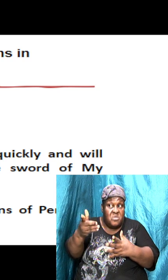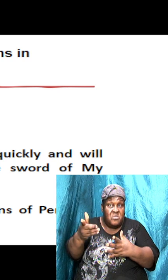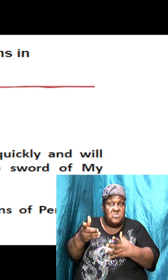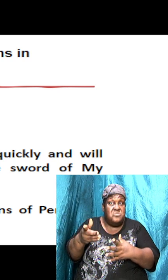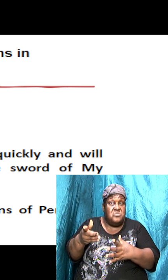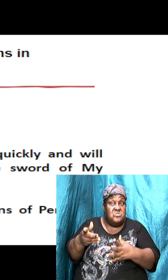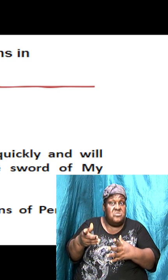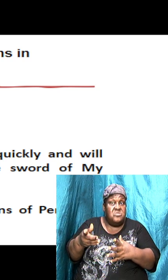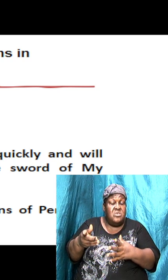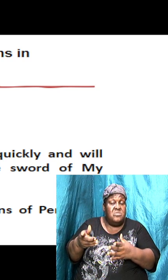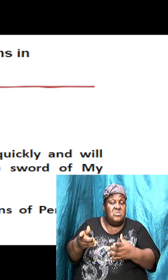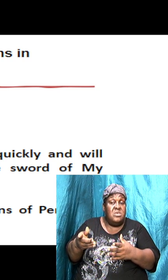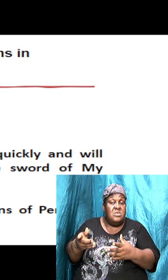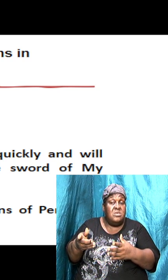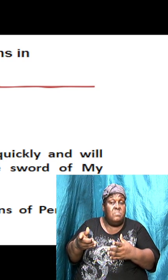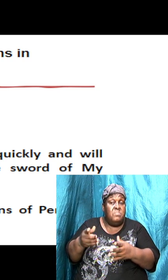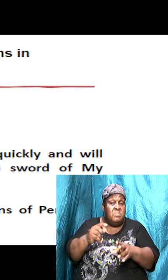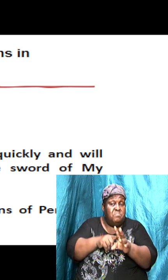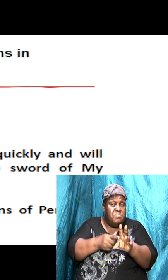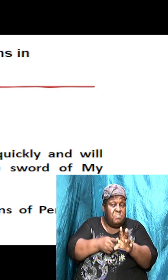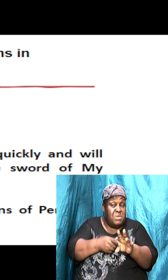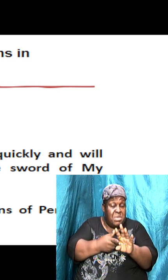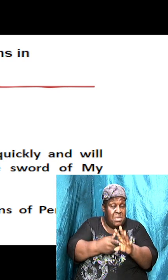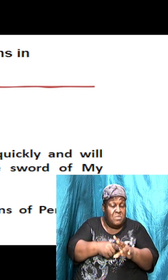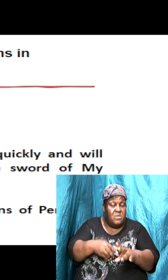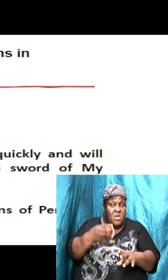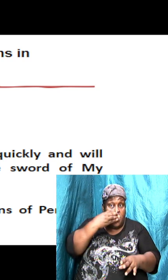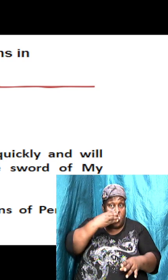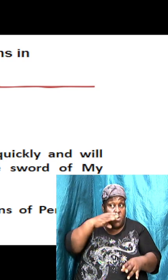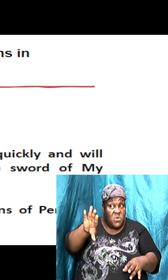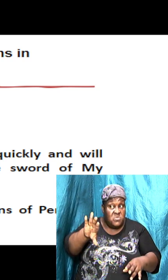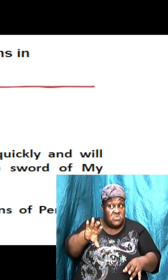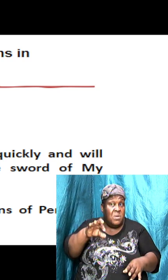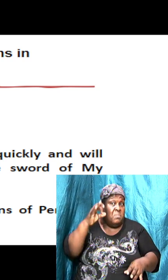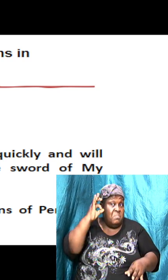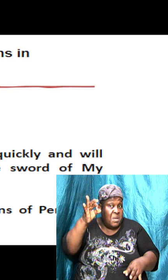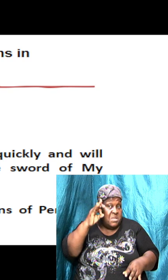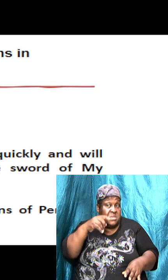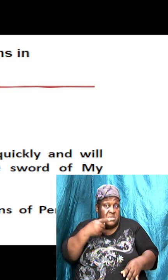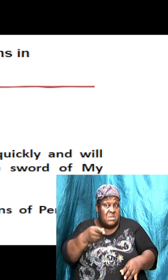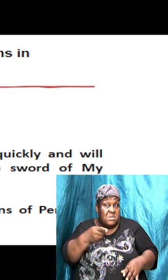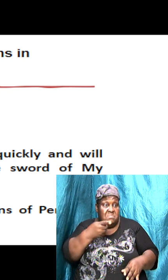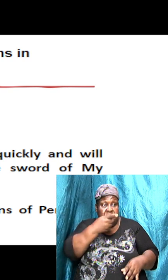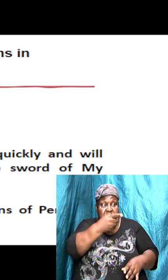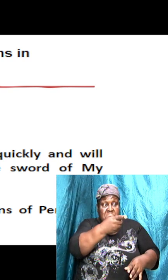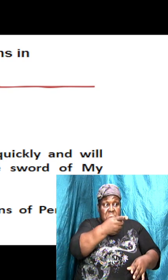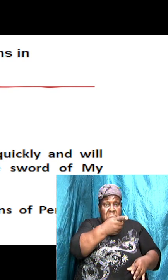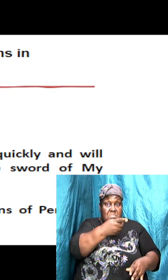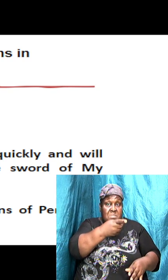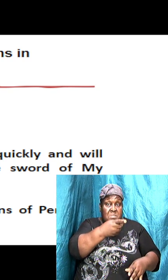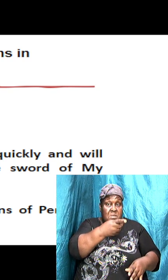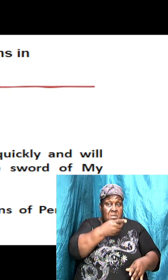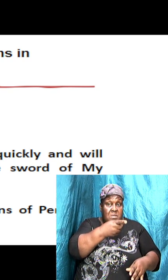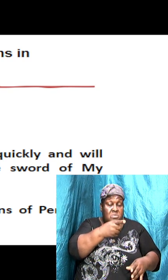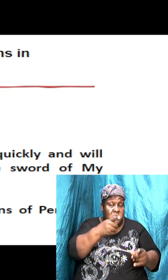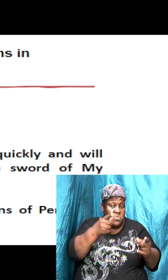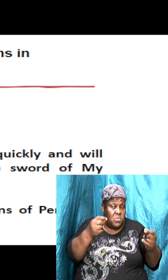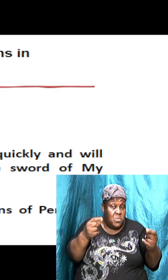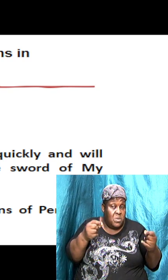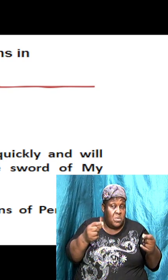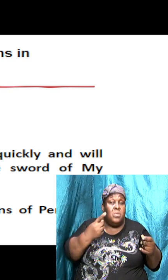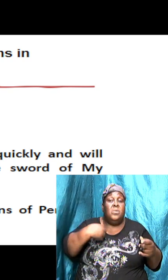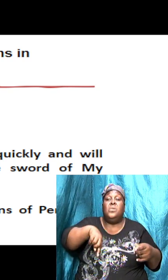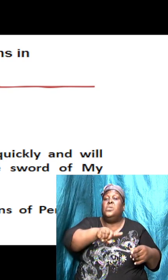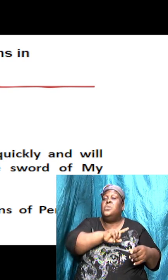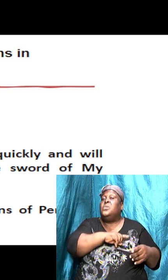clique and say, this one is talking and pastor saying this and that one over there is doing it. And they know we are in